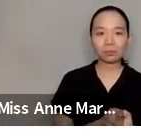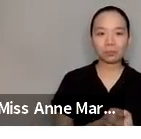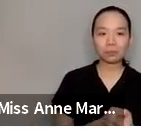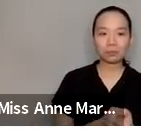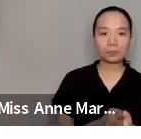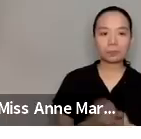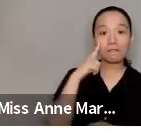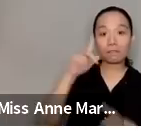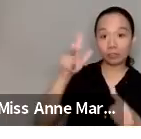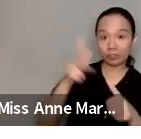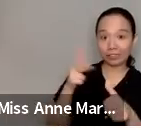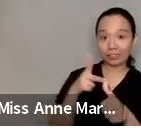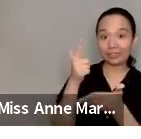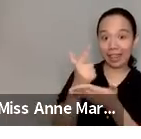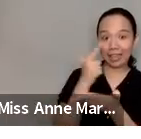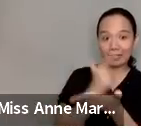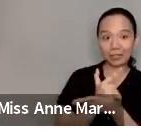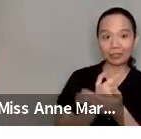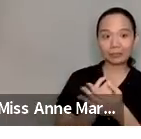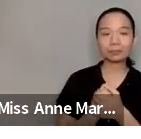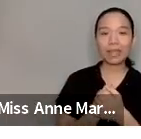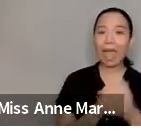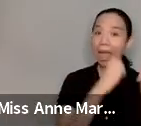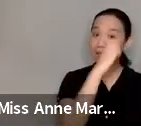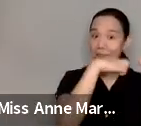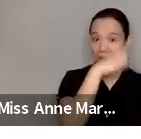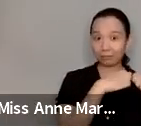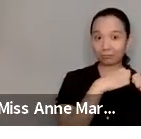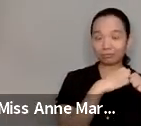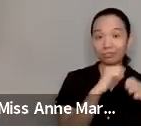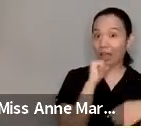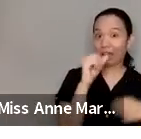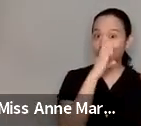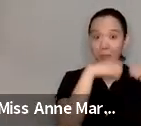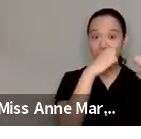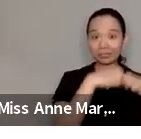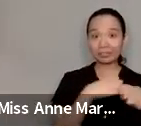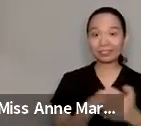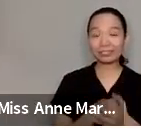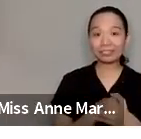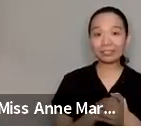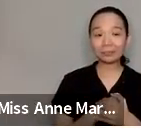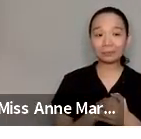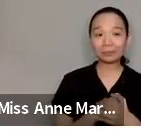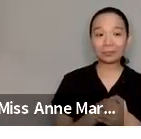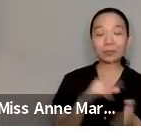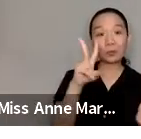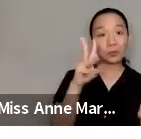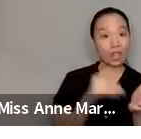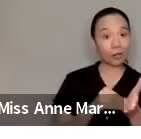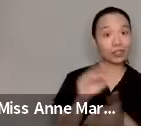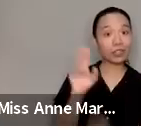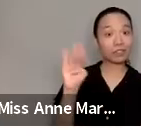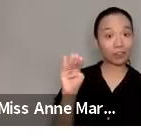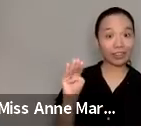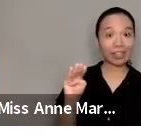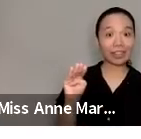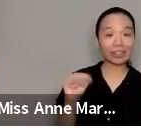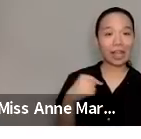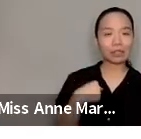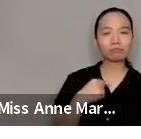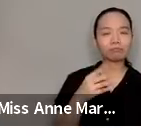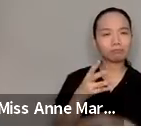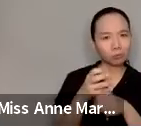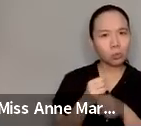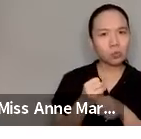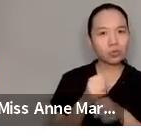For the third lesson, expect the unexpected. In 2014, I took the